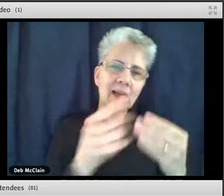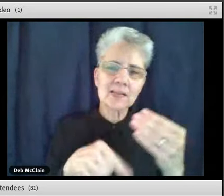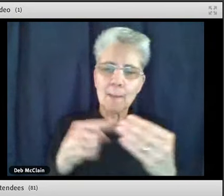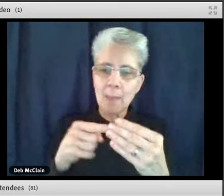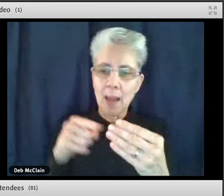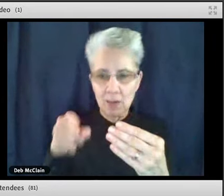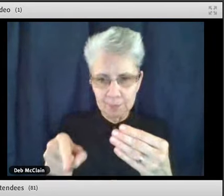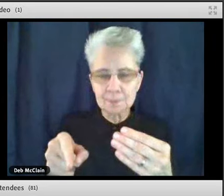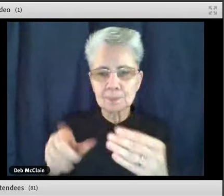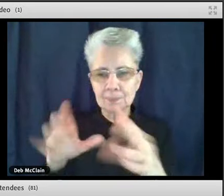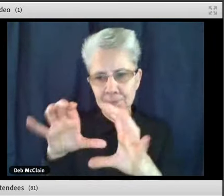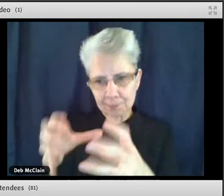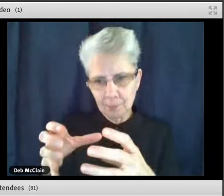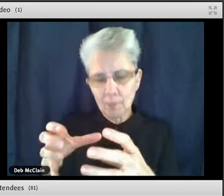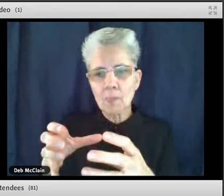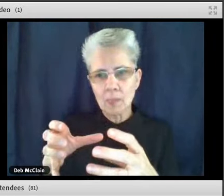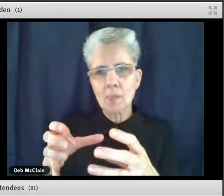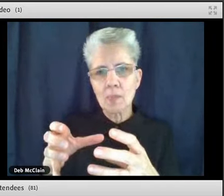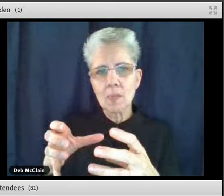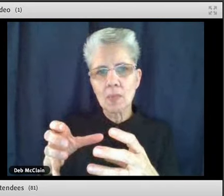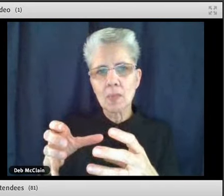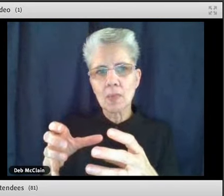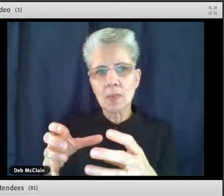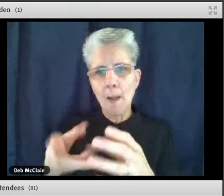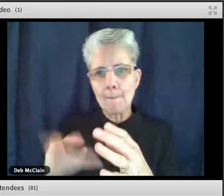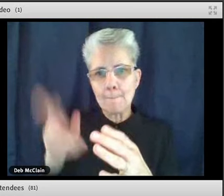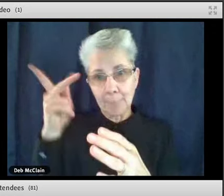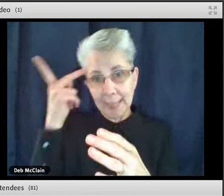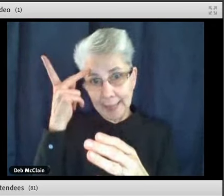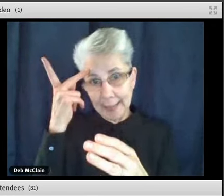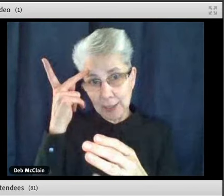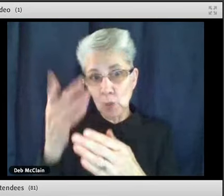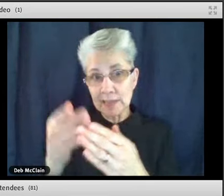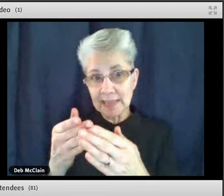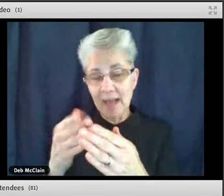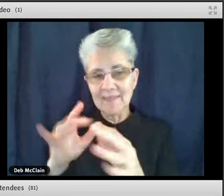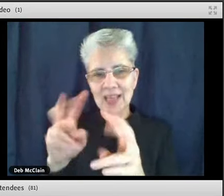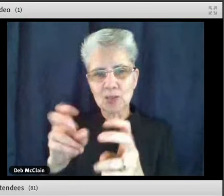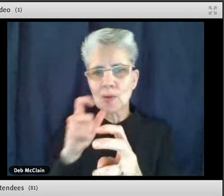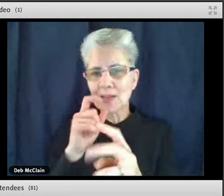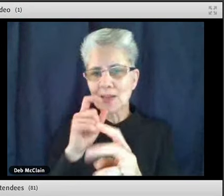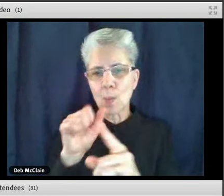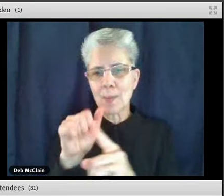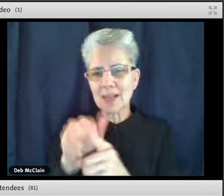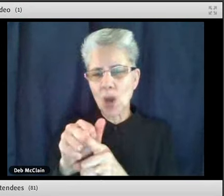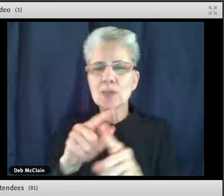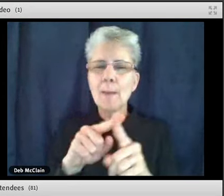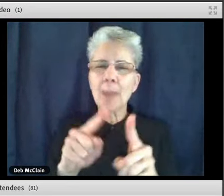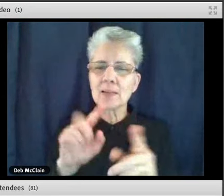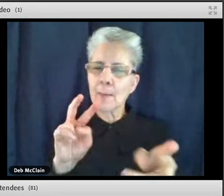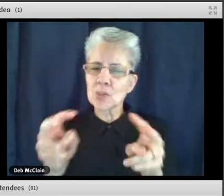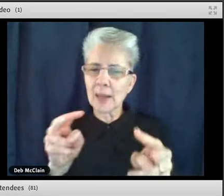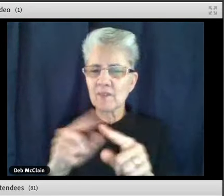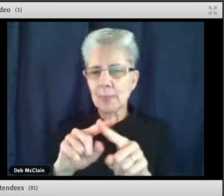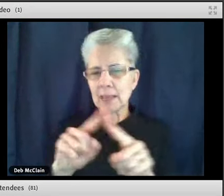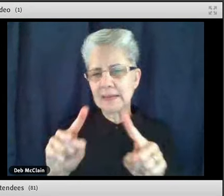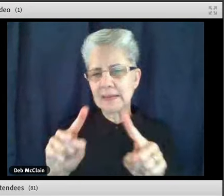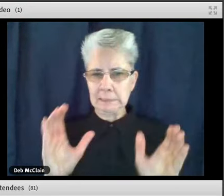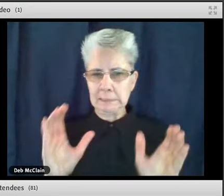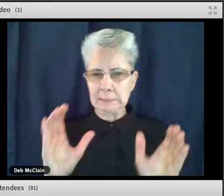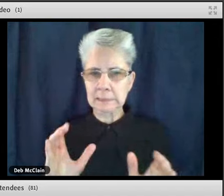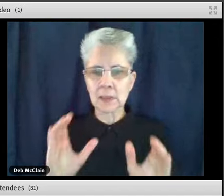The World Health Organization. This is just about 4 different myth busters. This is the site you can go to. They've got graphics you